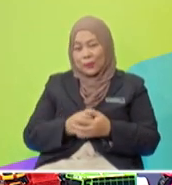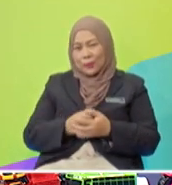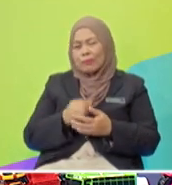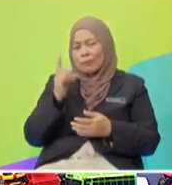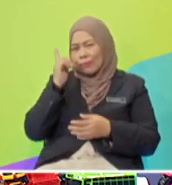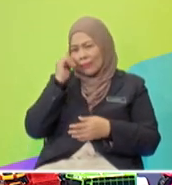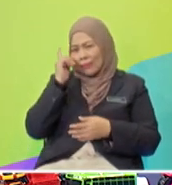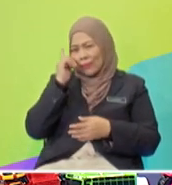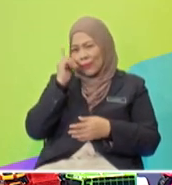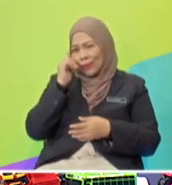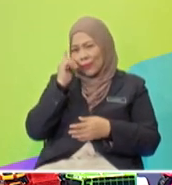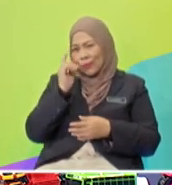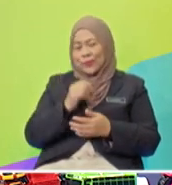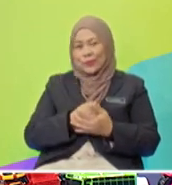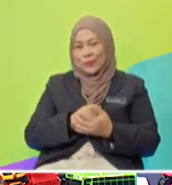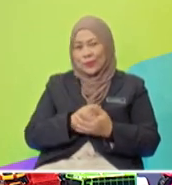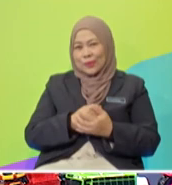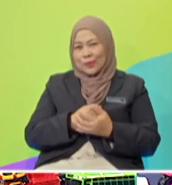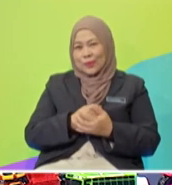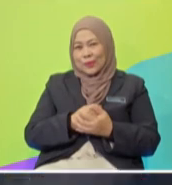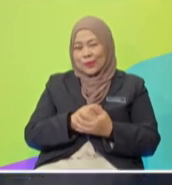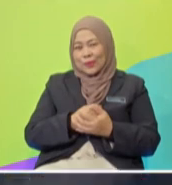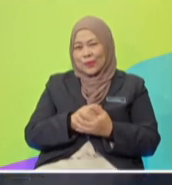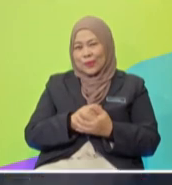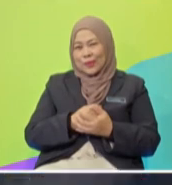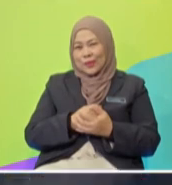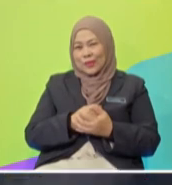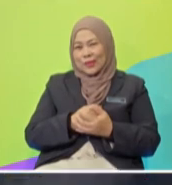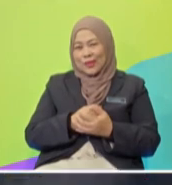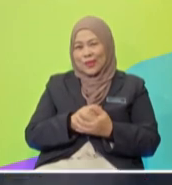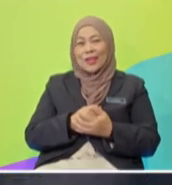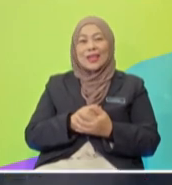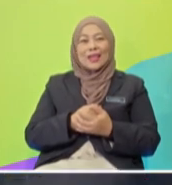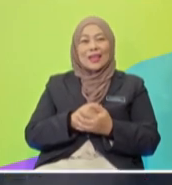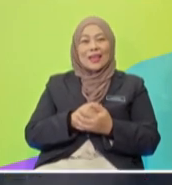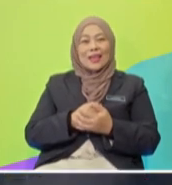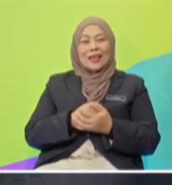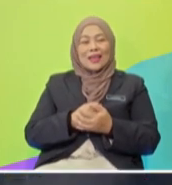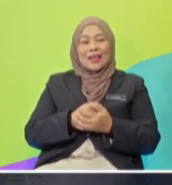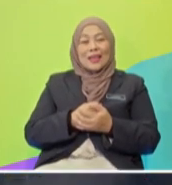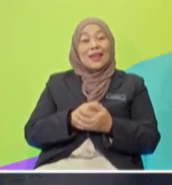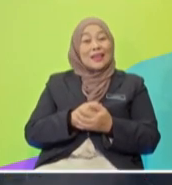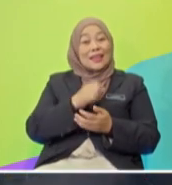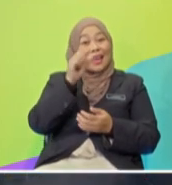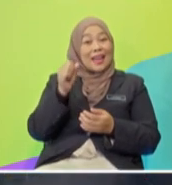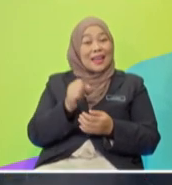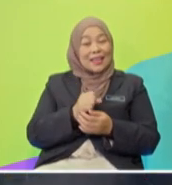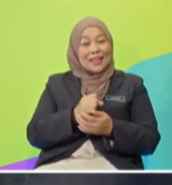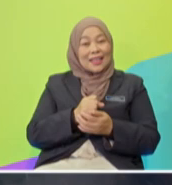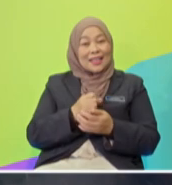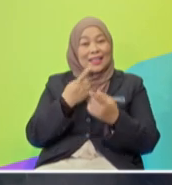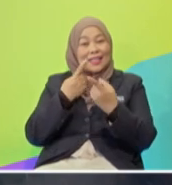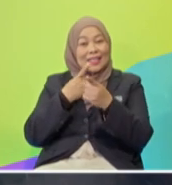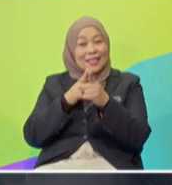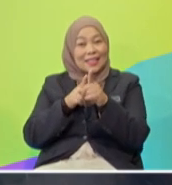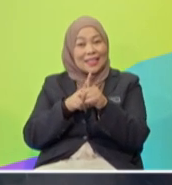What do you think is the answer, friends? Okay, are you sure? All right, my friend says the answer